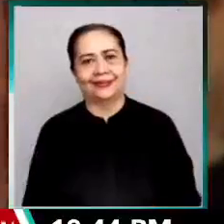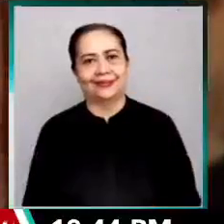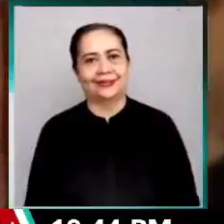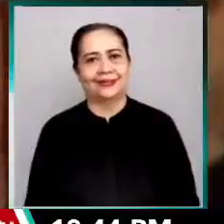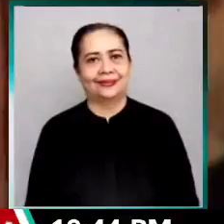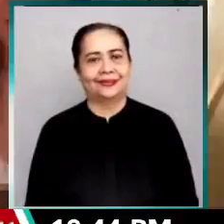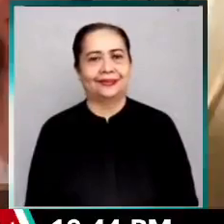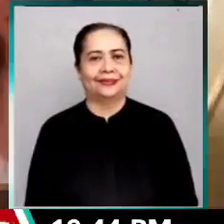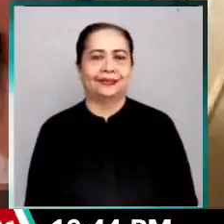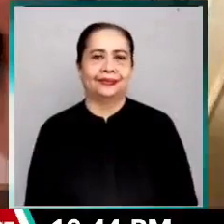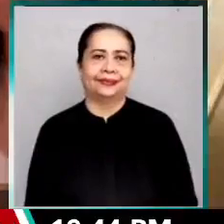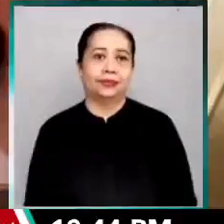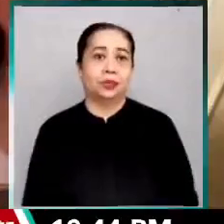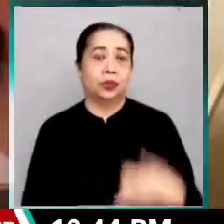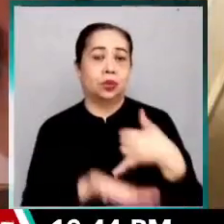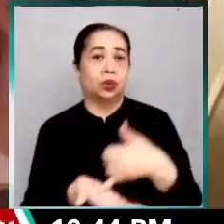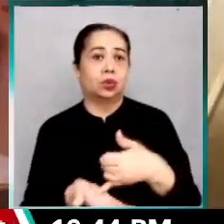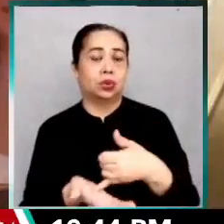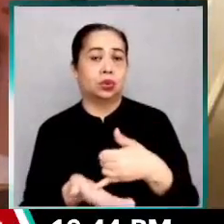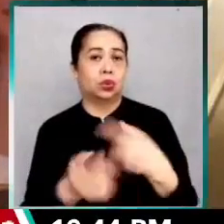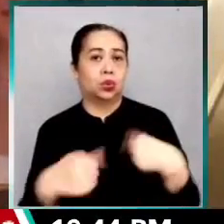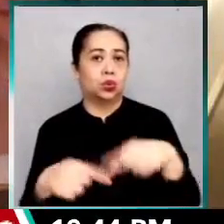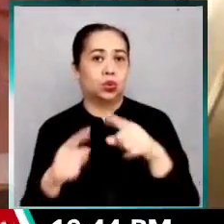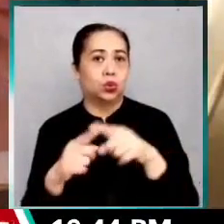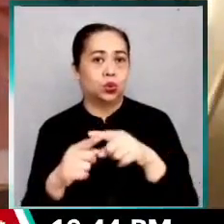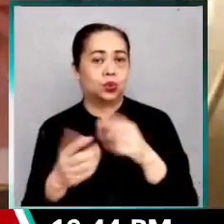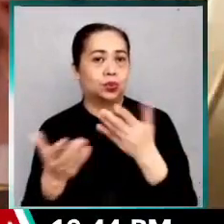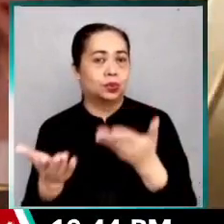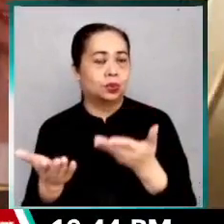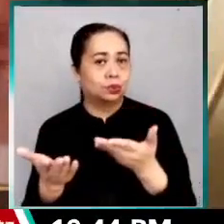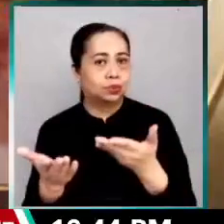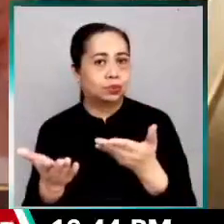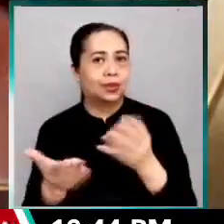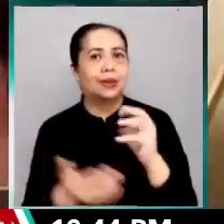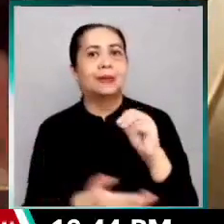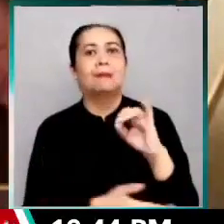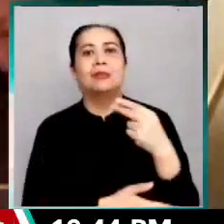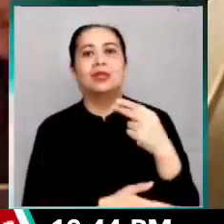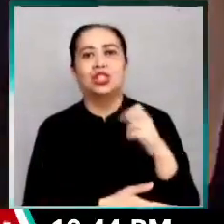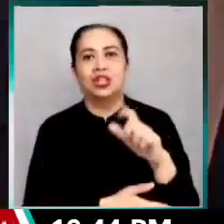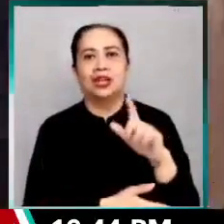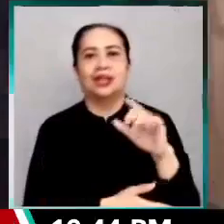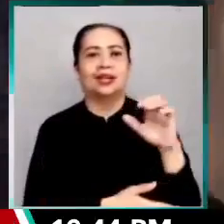and the Oscar goes to Michelle Young